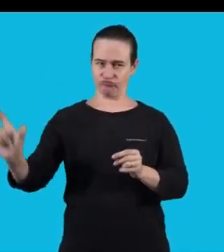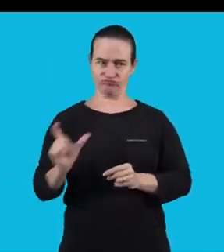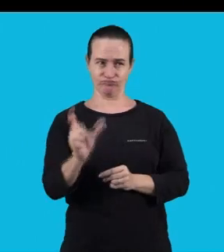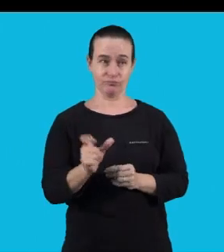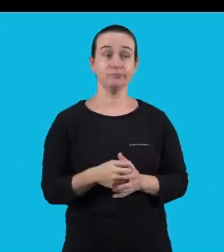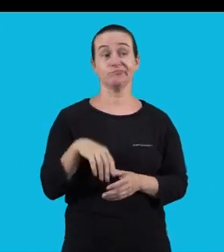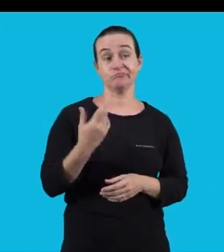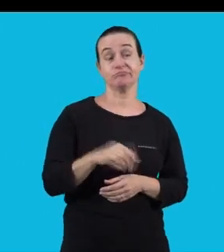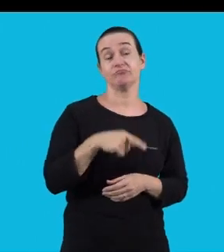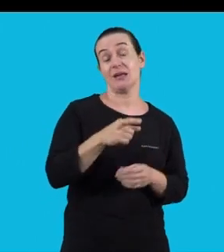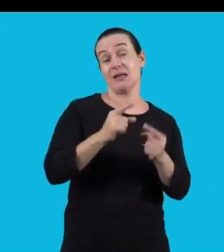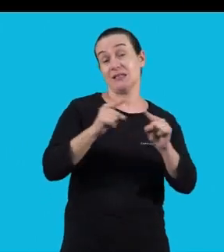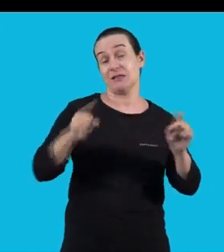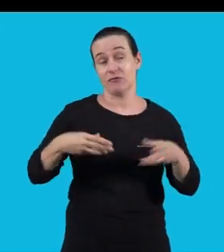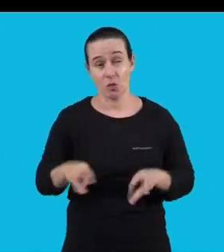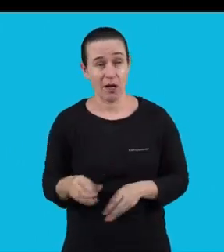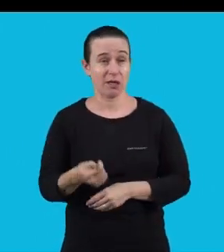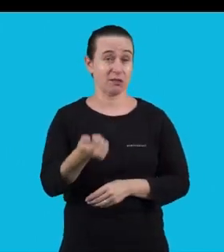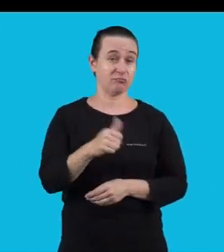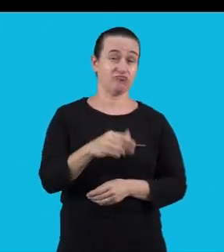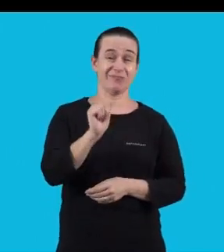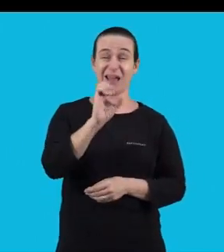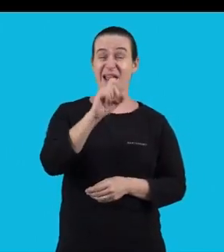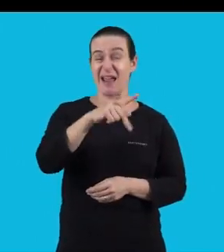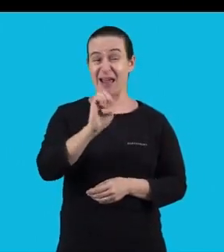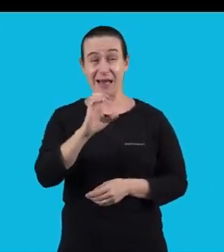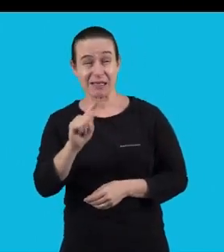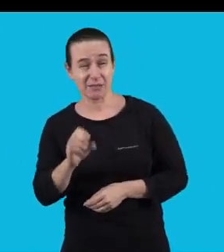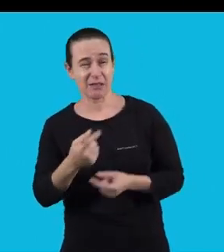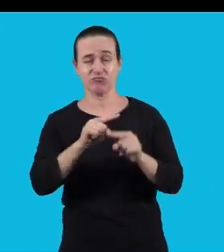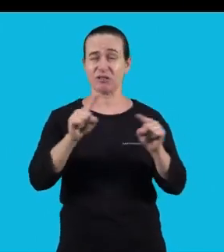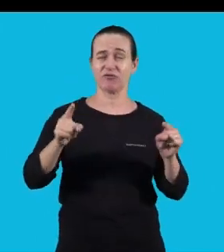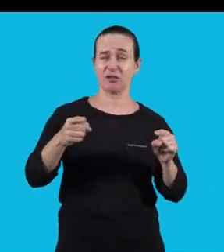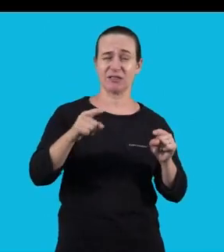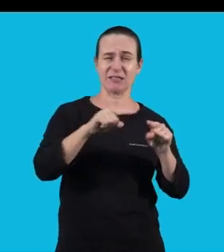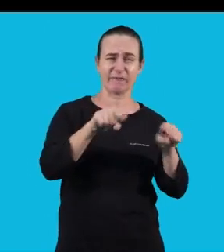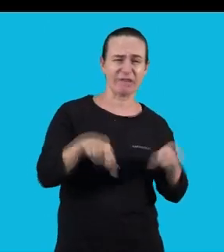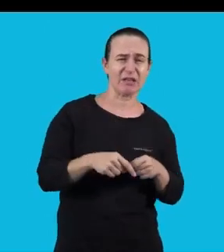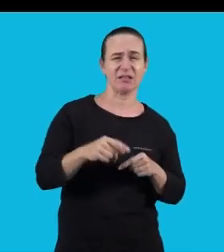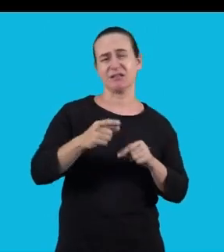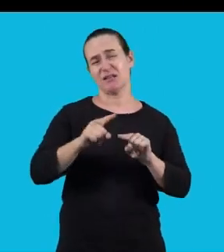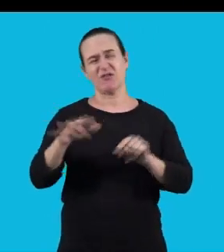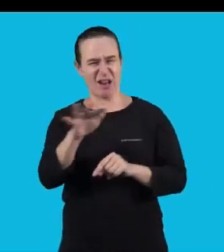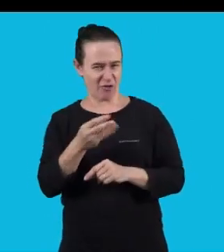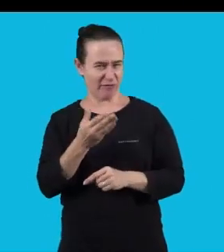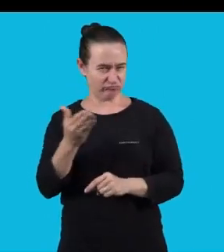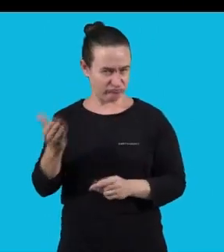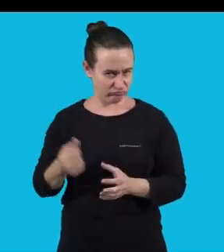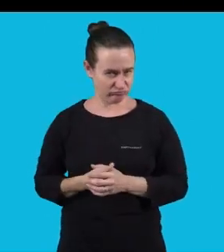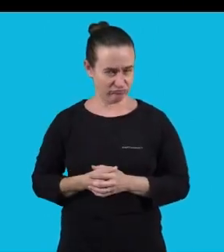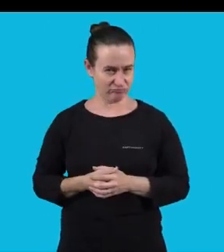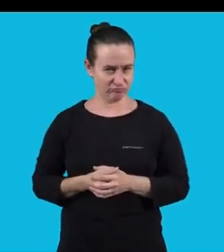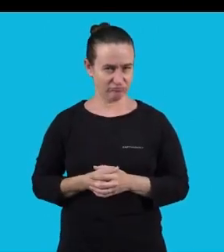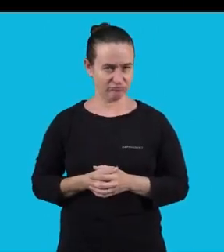is the time for renewal in various ways or in various aspects, in various spheres or different areas. Anything like